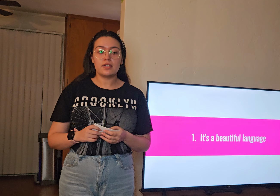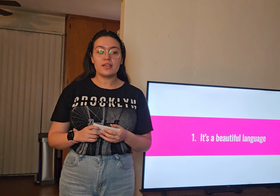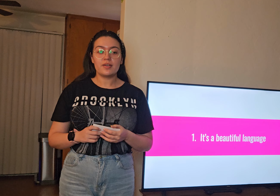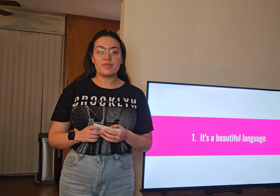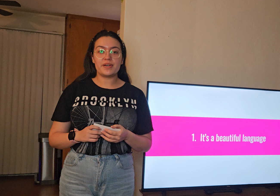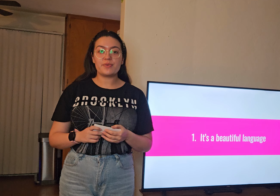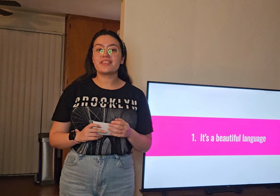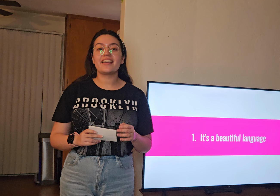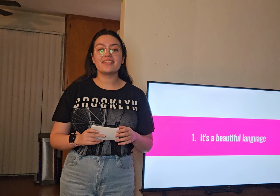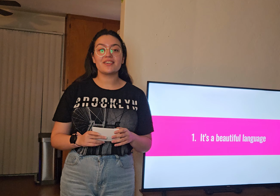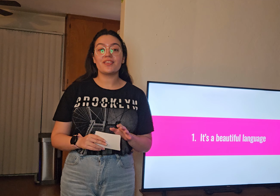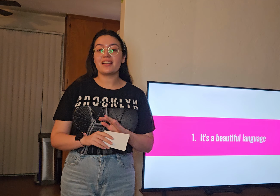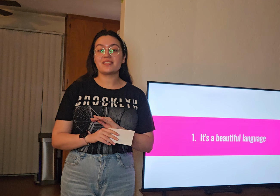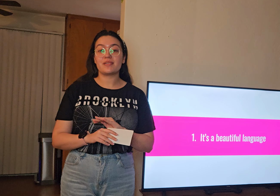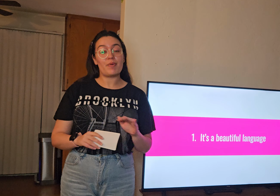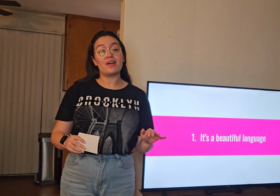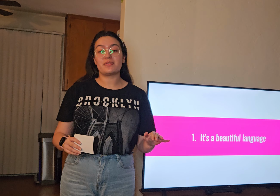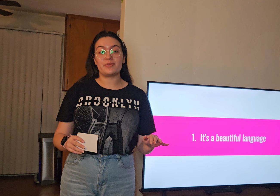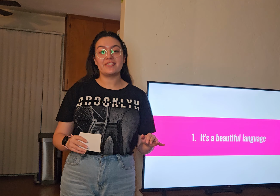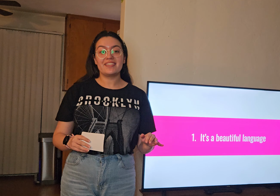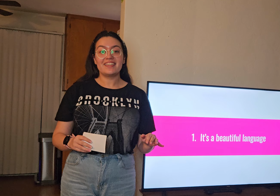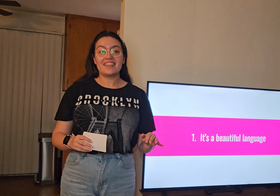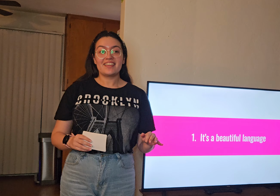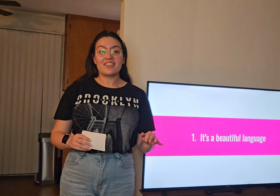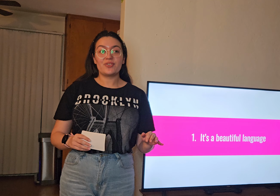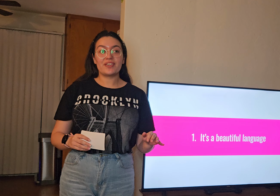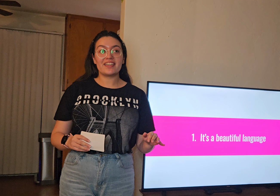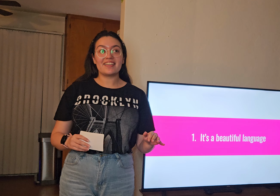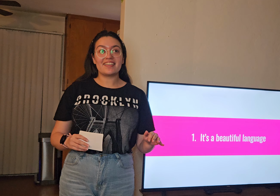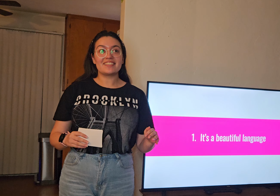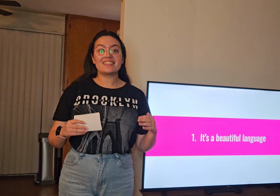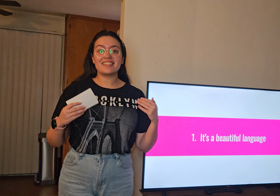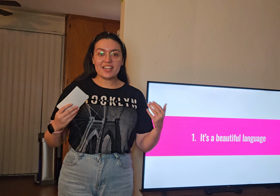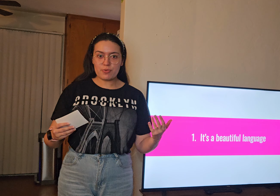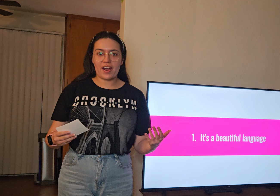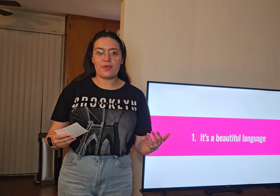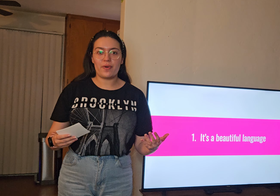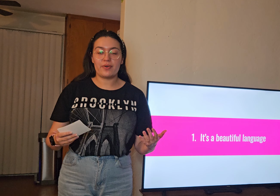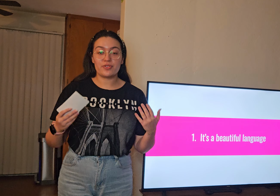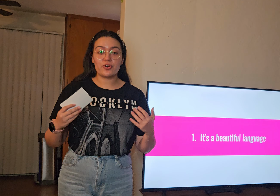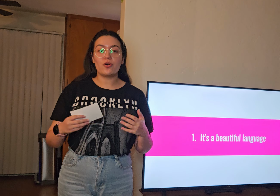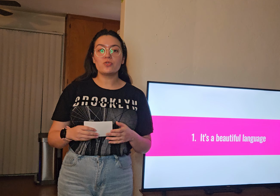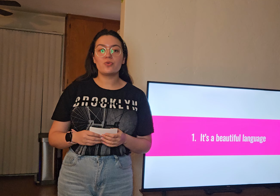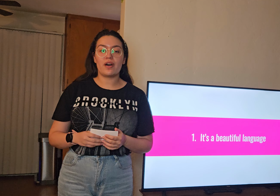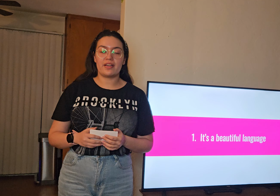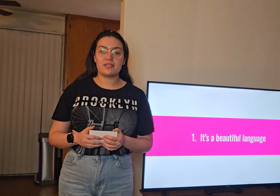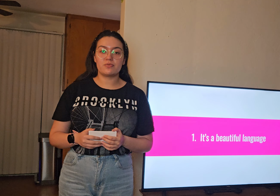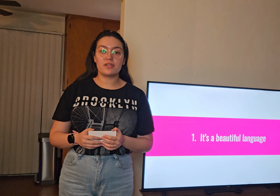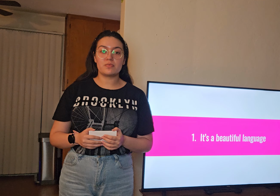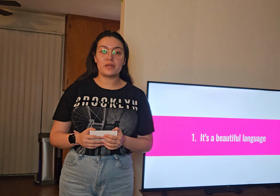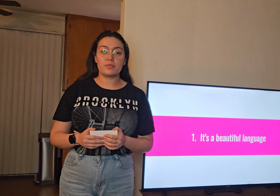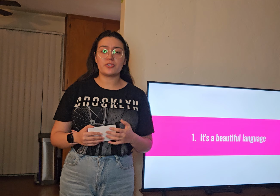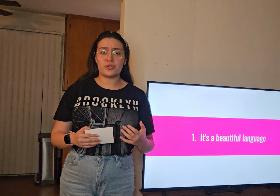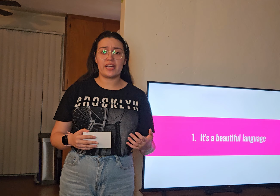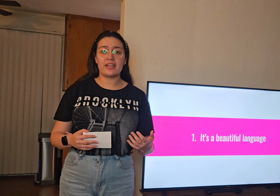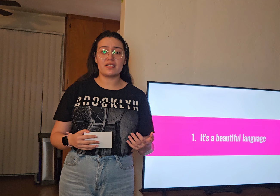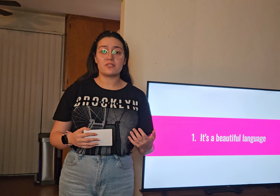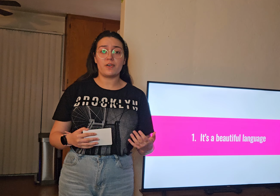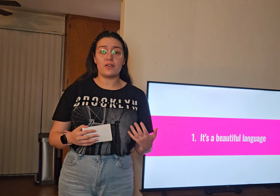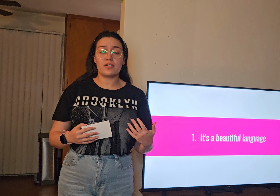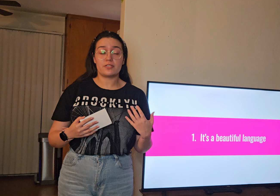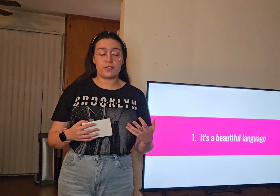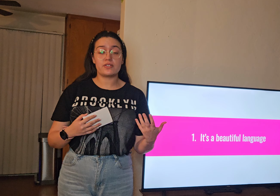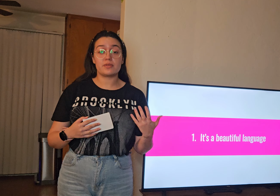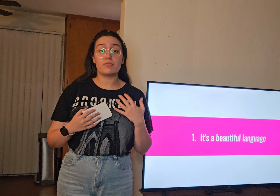feelings. But with ASL, that is impossible. You can see right away with your own 2 eyes what is being portrayed